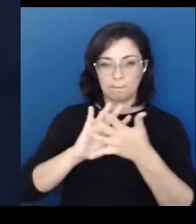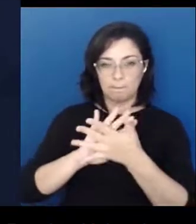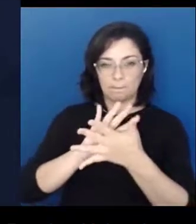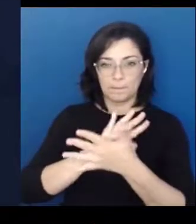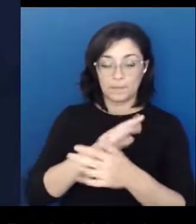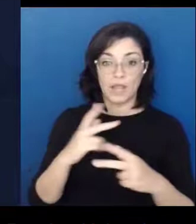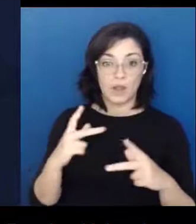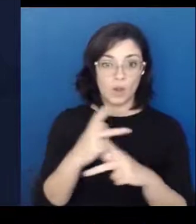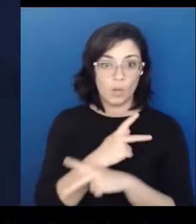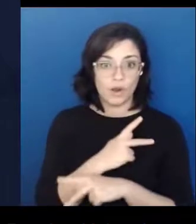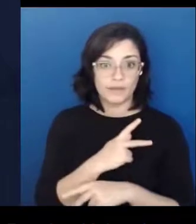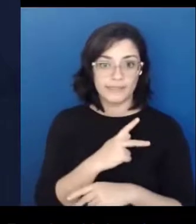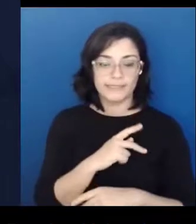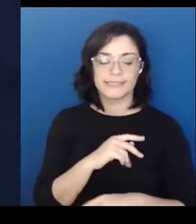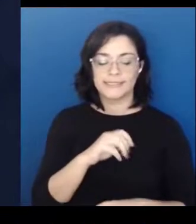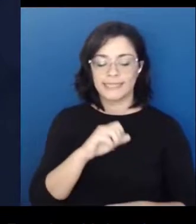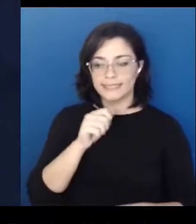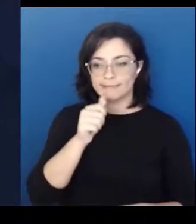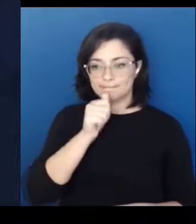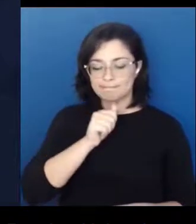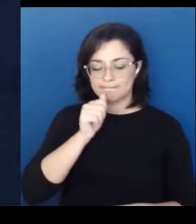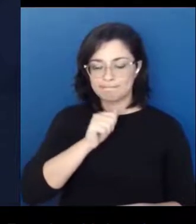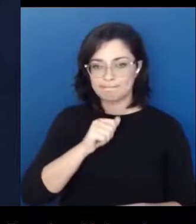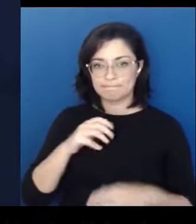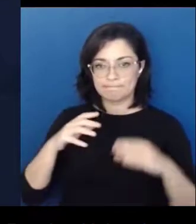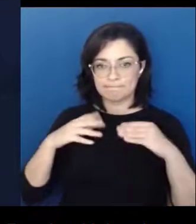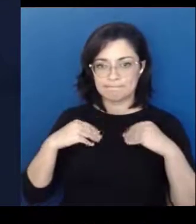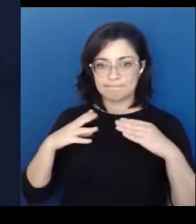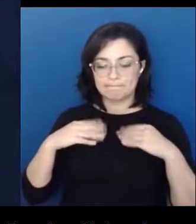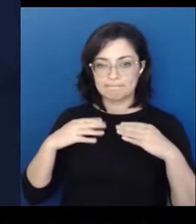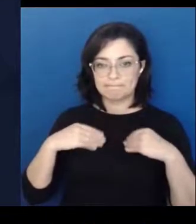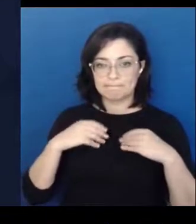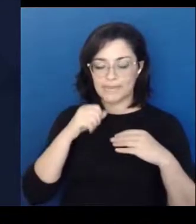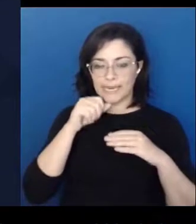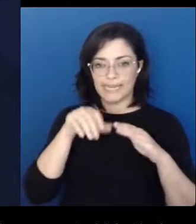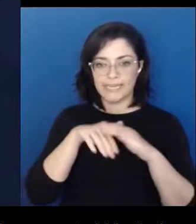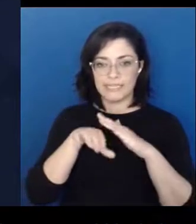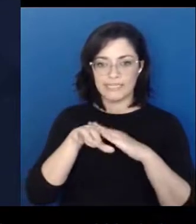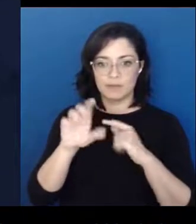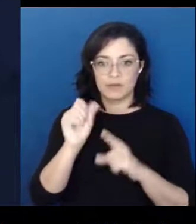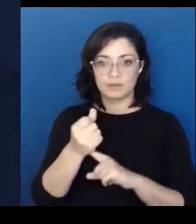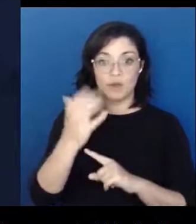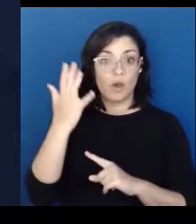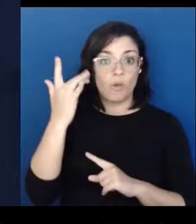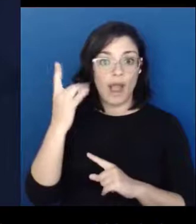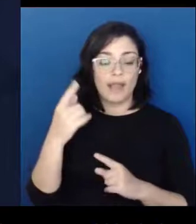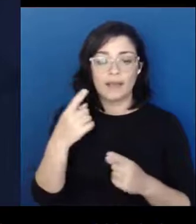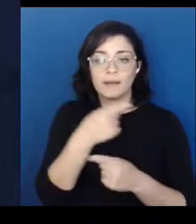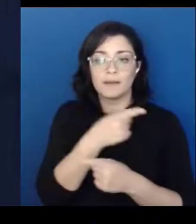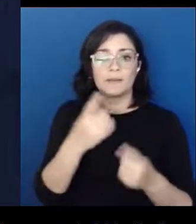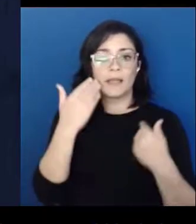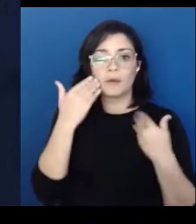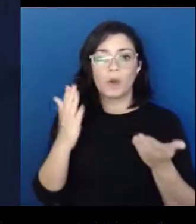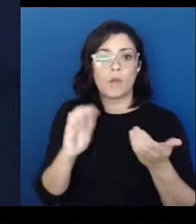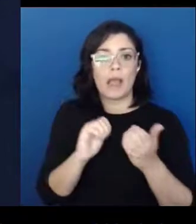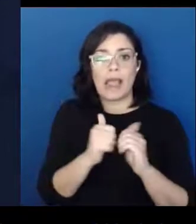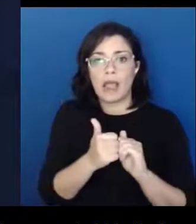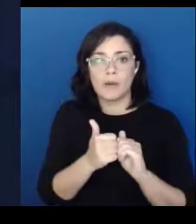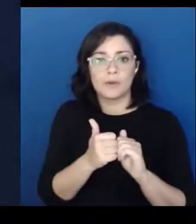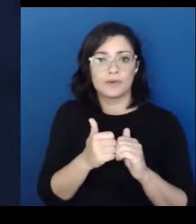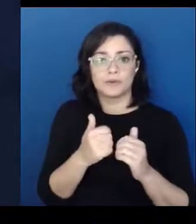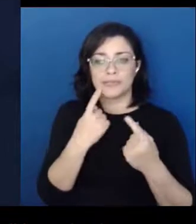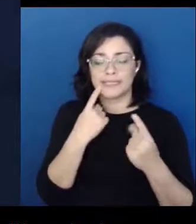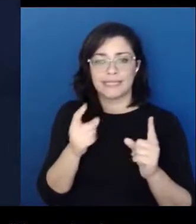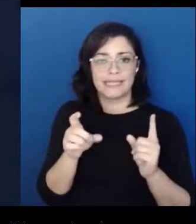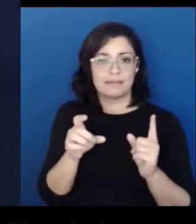with inaccessible conditions simply because they don't know how to make it otherwise. They don't know what questions